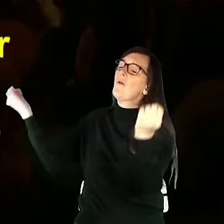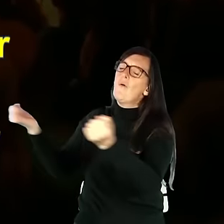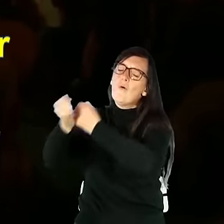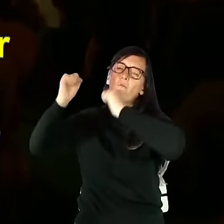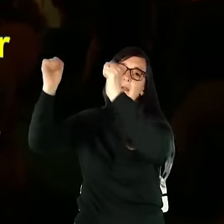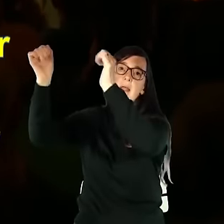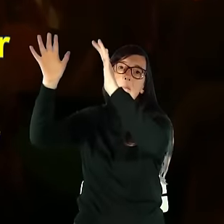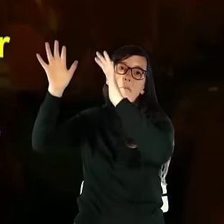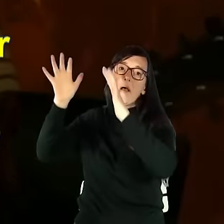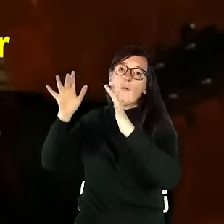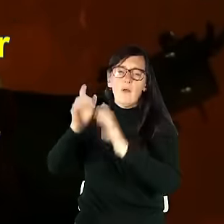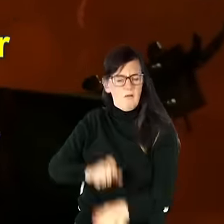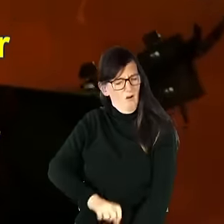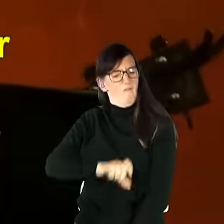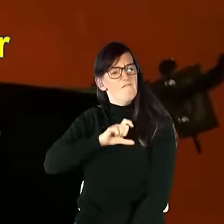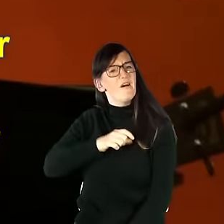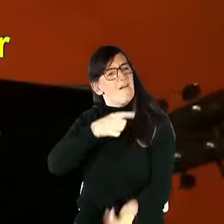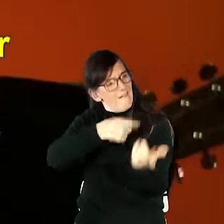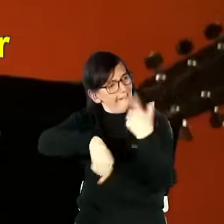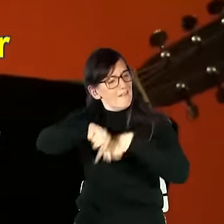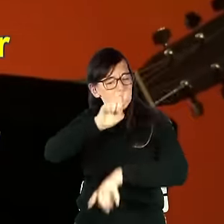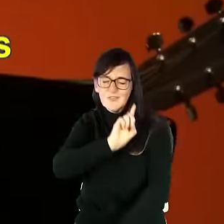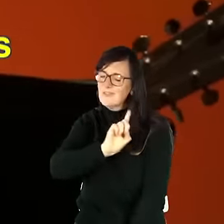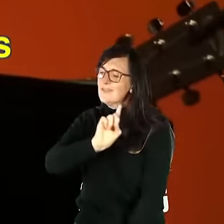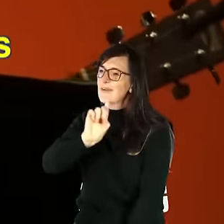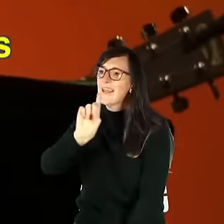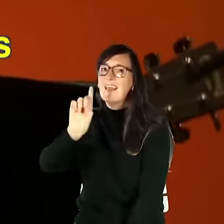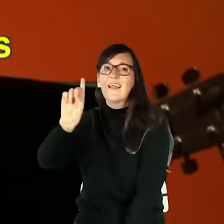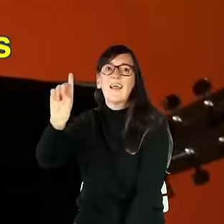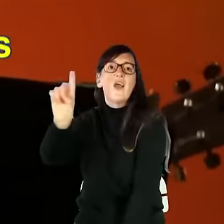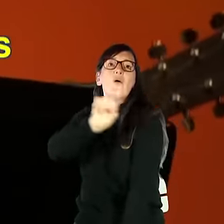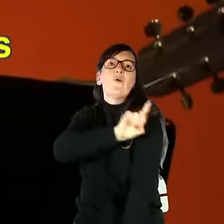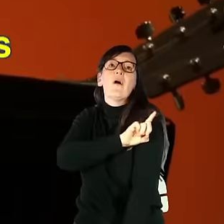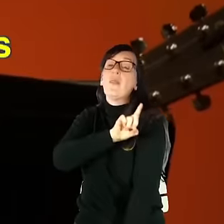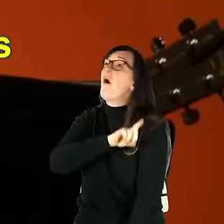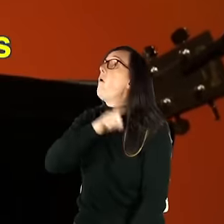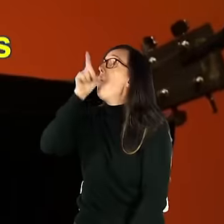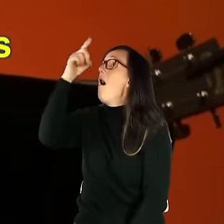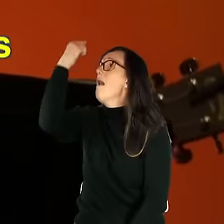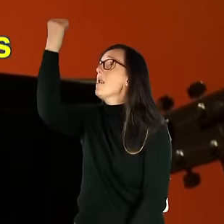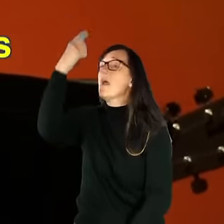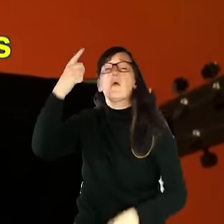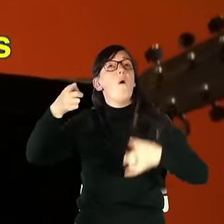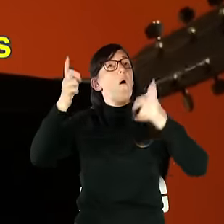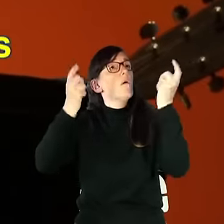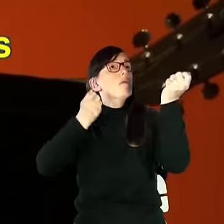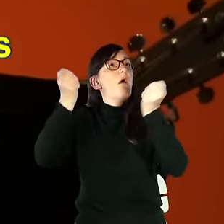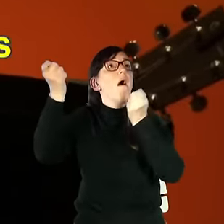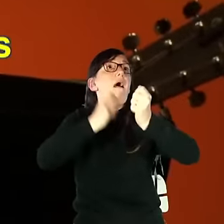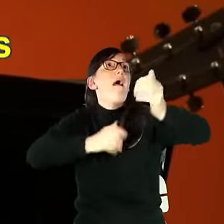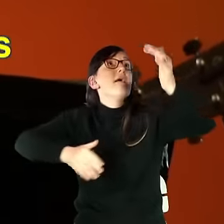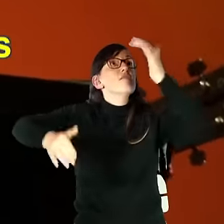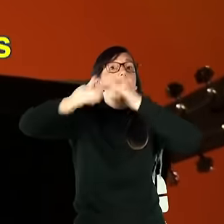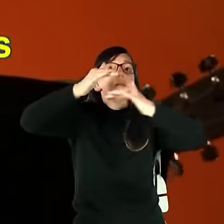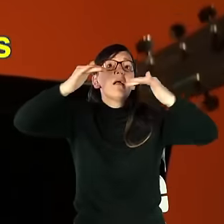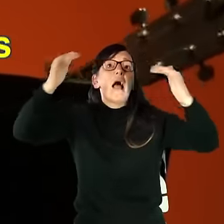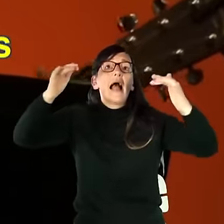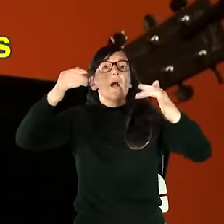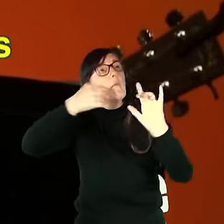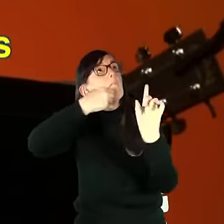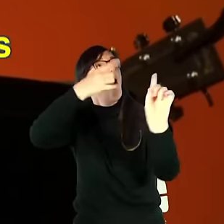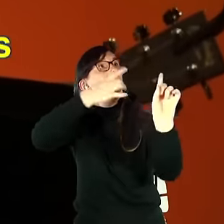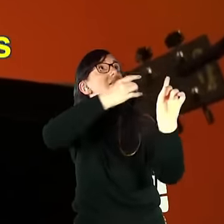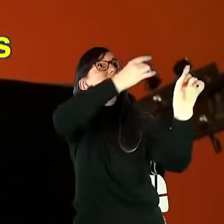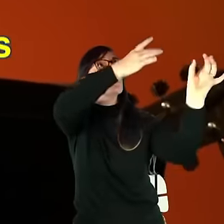and glory, yet with confidence draw near. For the one who holds the heavens